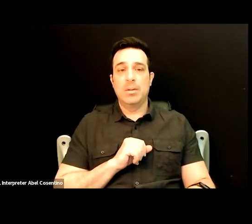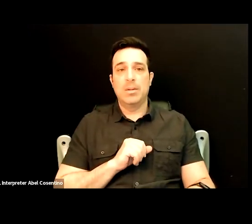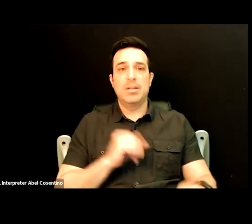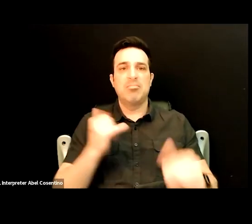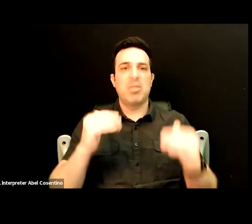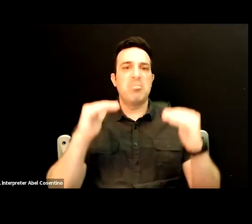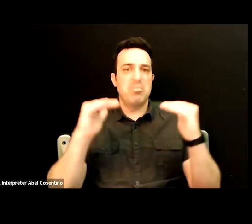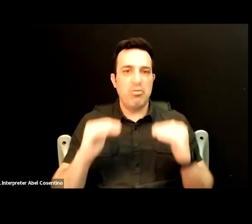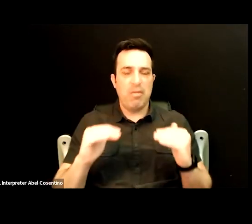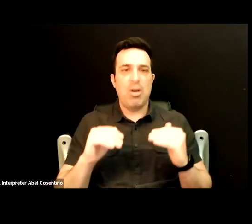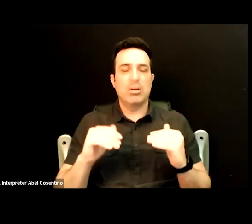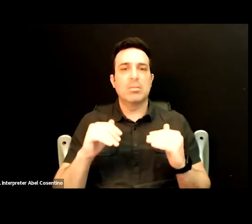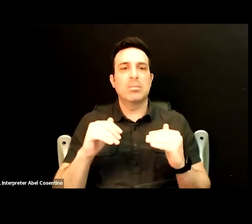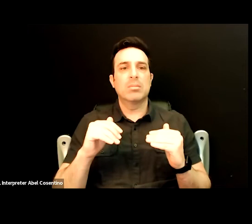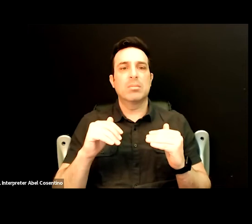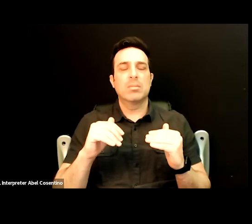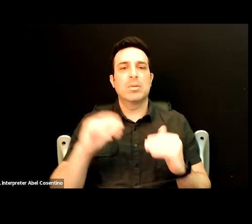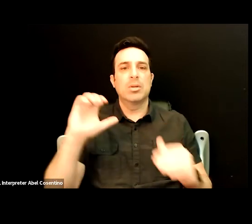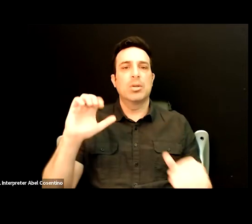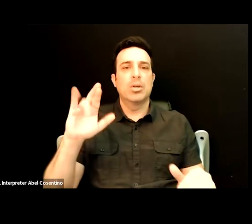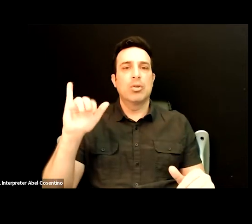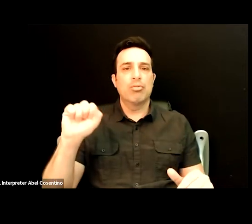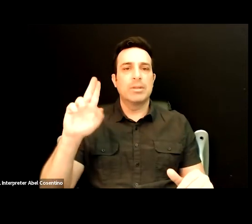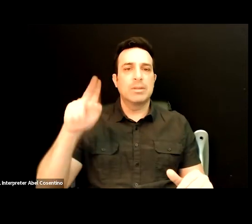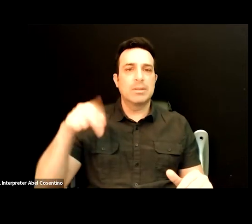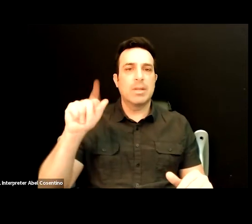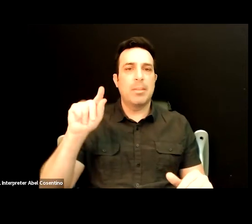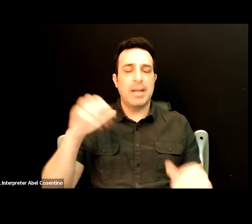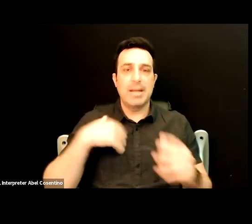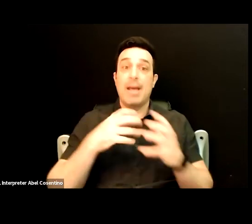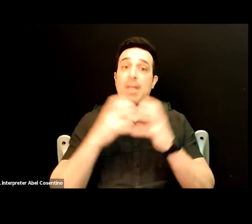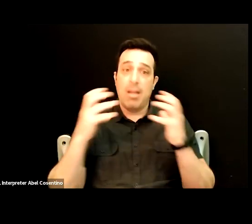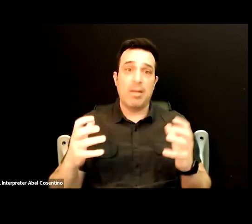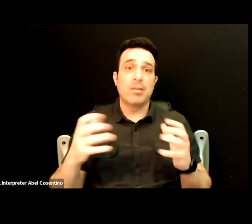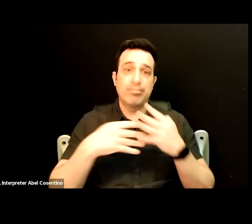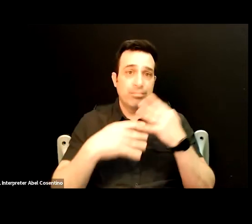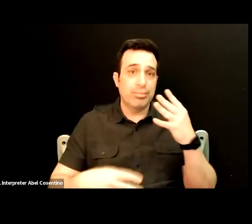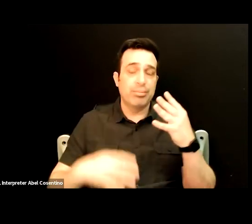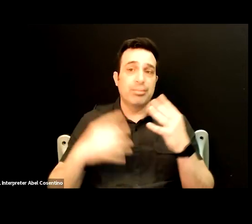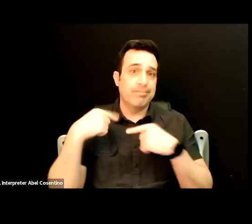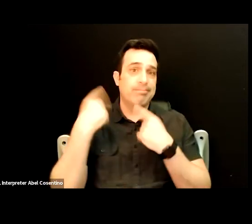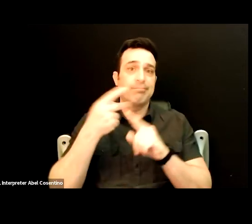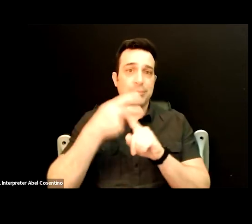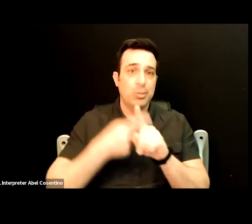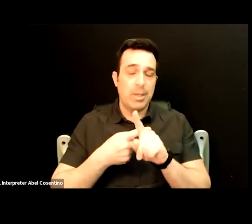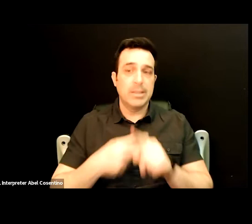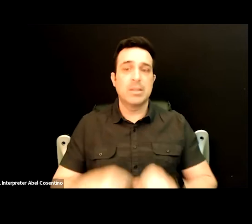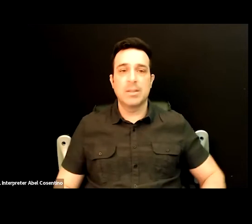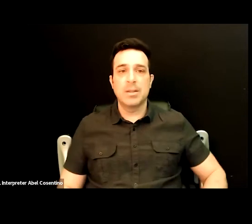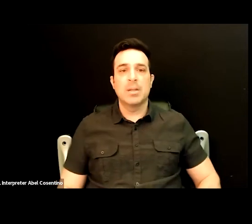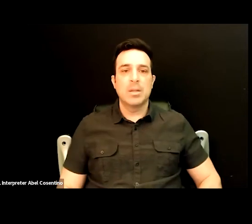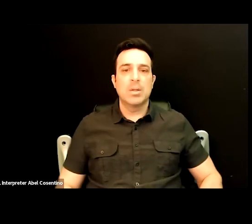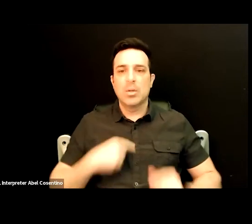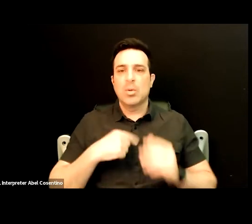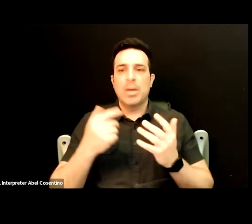move on now. We're going to move into our CRIS updates. We have quite a lot of them since it's been 2 months. Let's